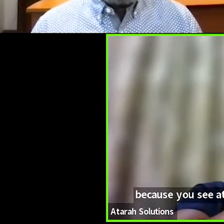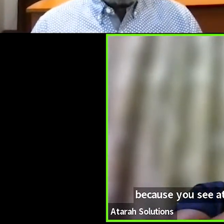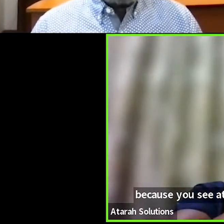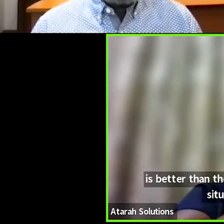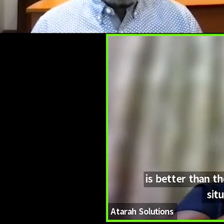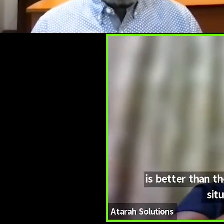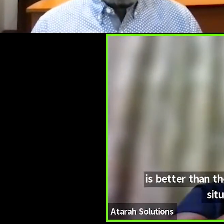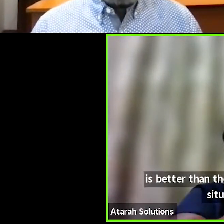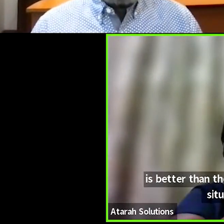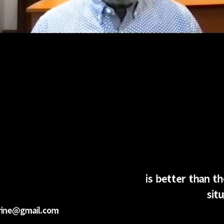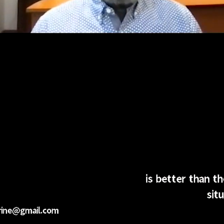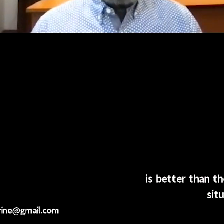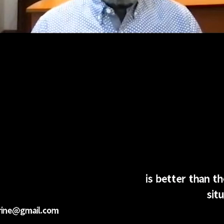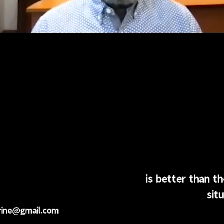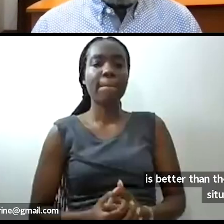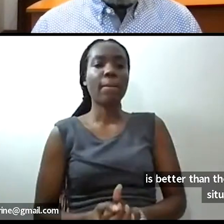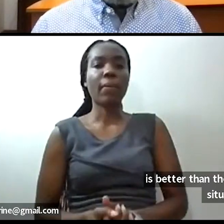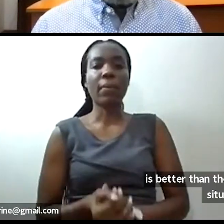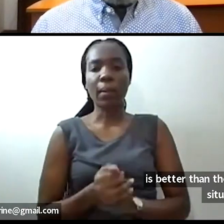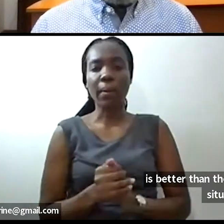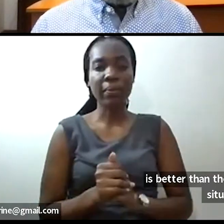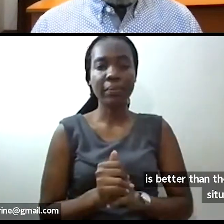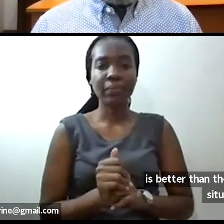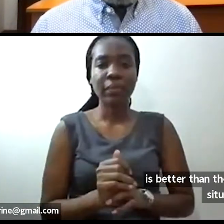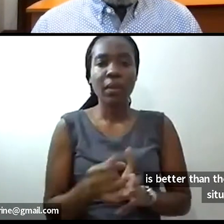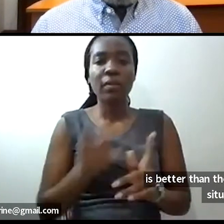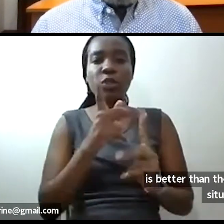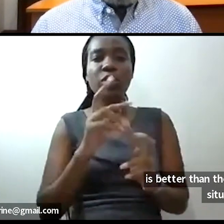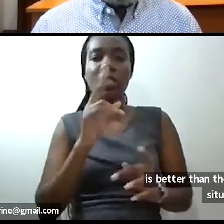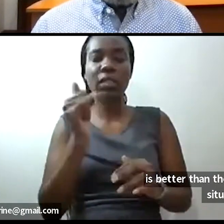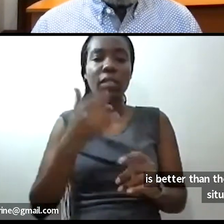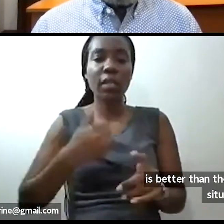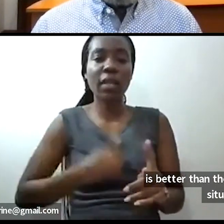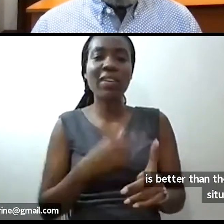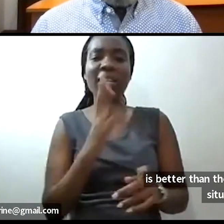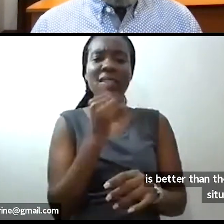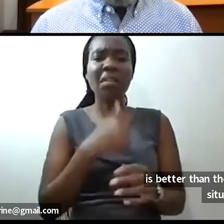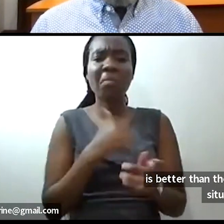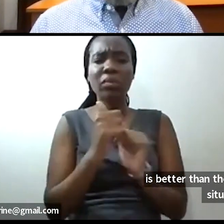Bob, what are some of the risks? It's all beauty and glamour, but what are the risks?